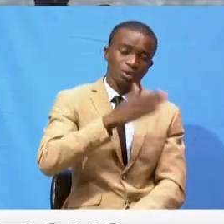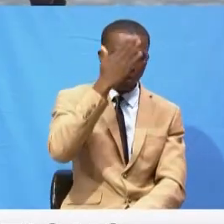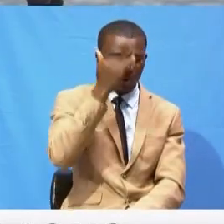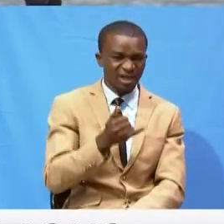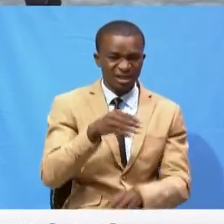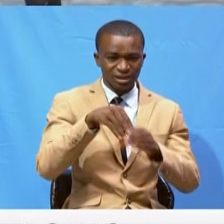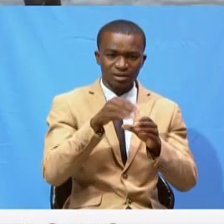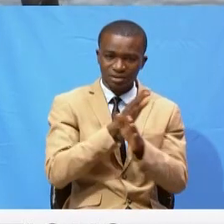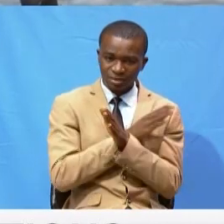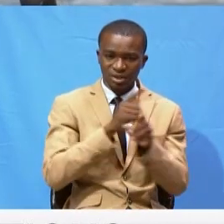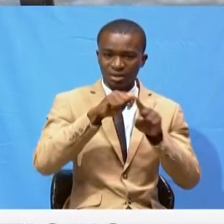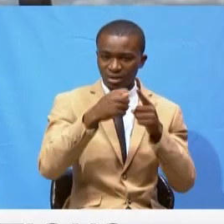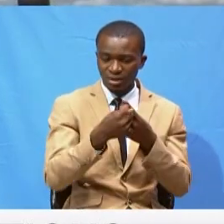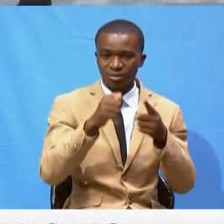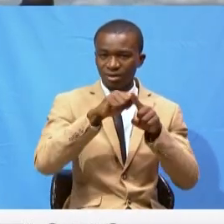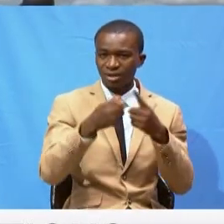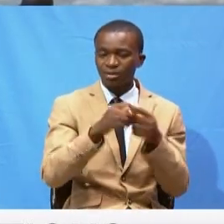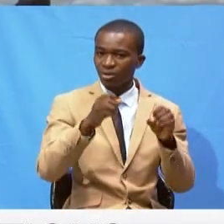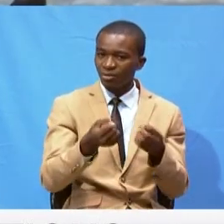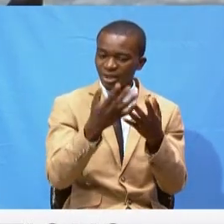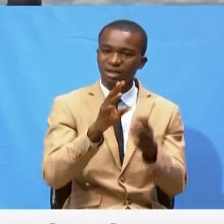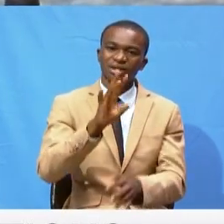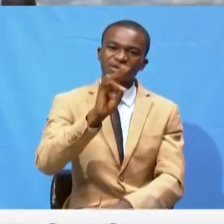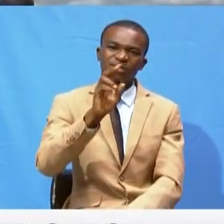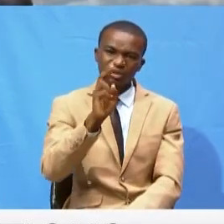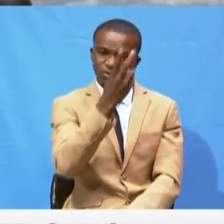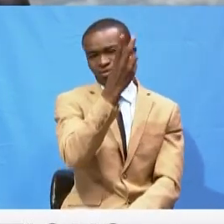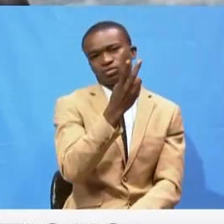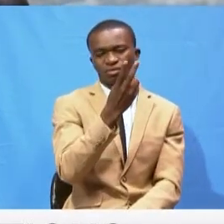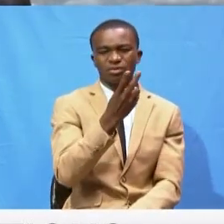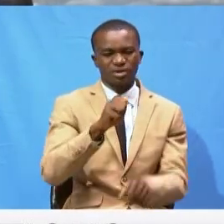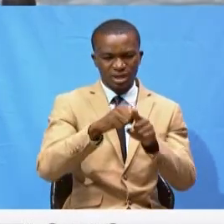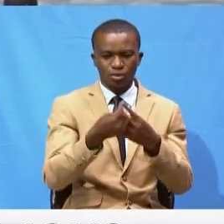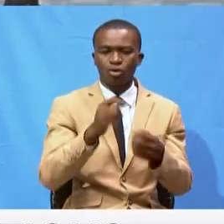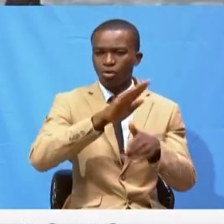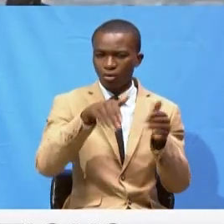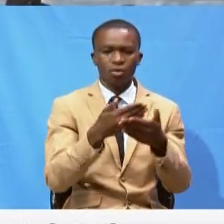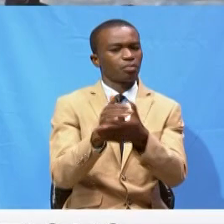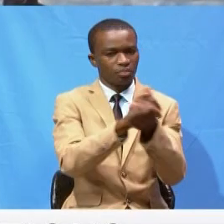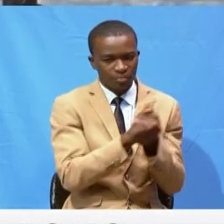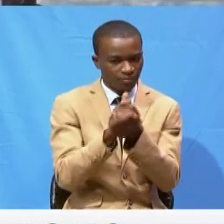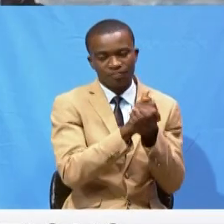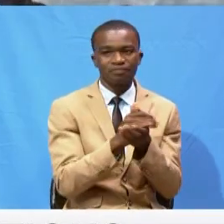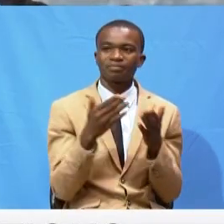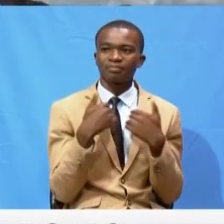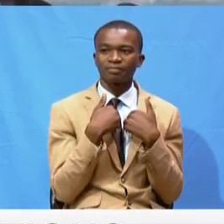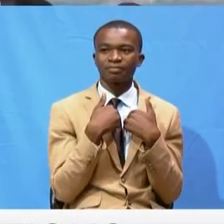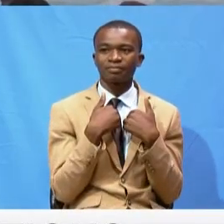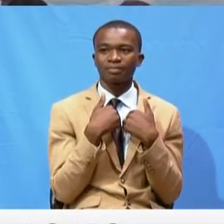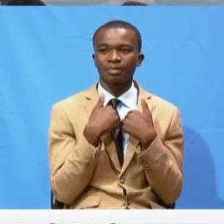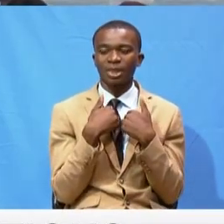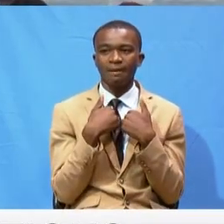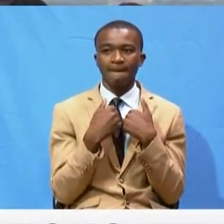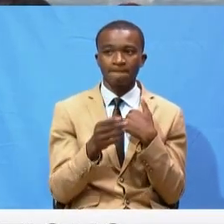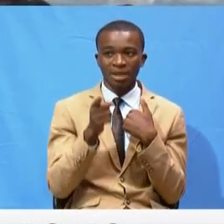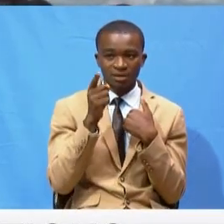We are very delighted that Mwinelu Bemba, that Timkuru, of the Bemba-speaking people, is reciprocating to the gesture